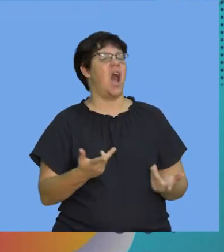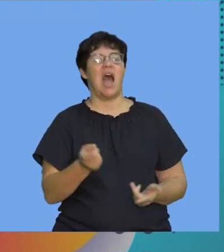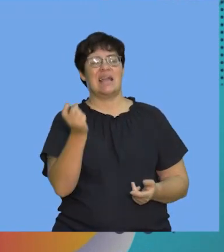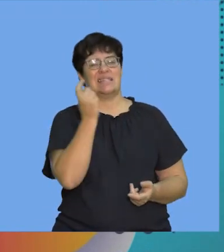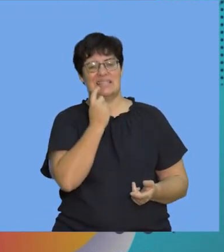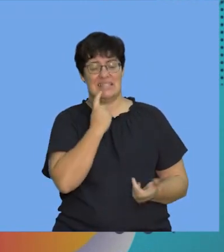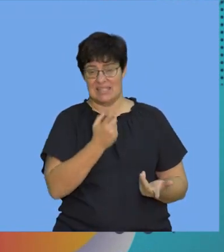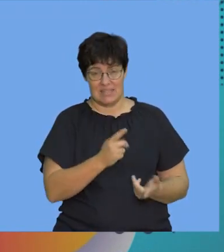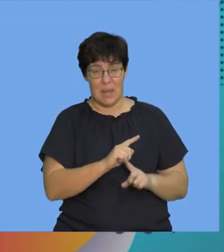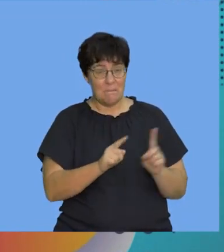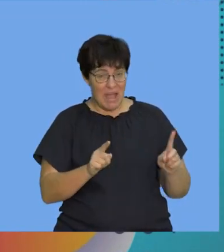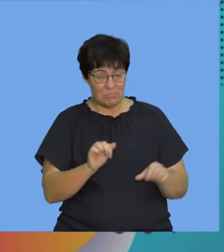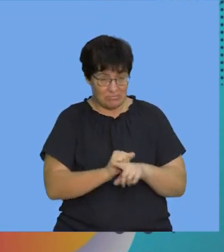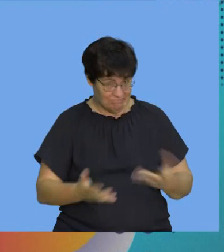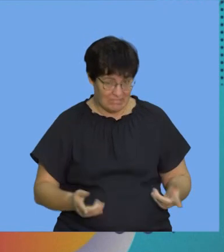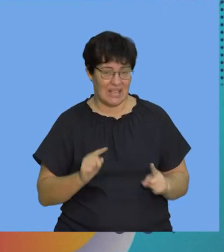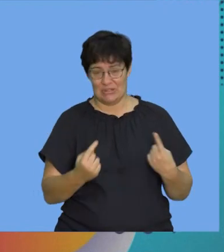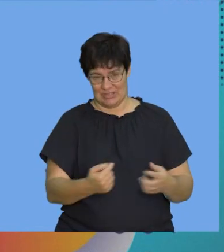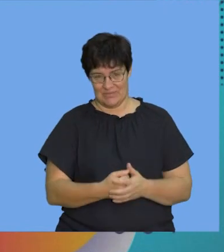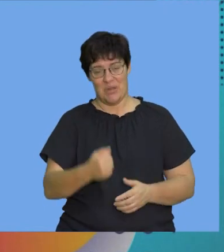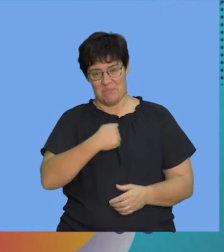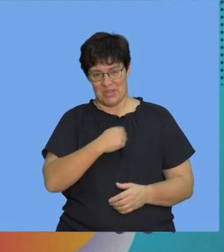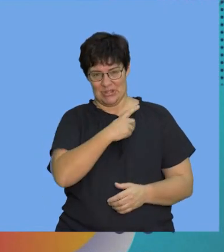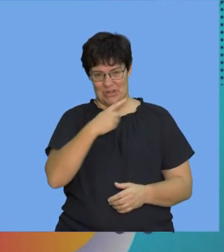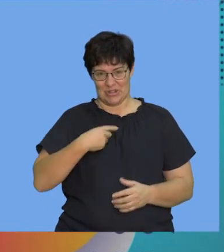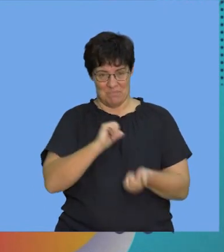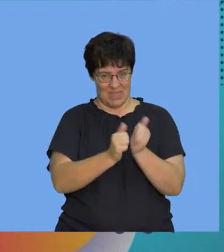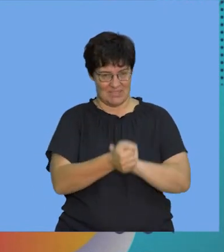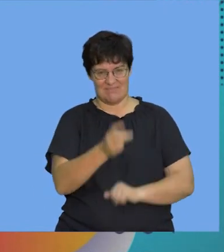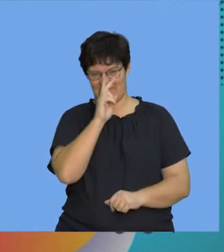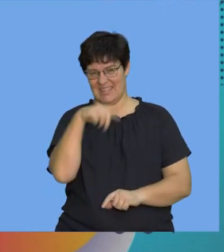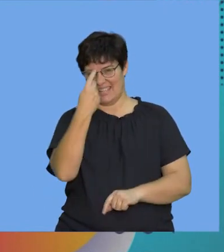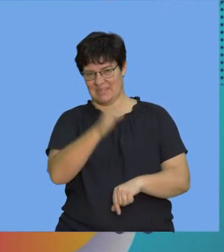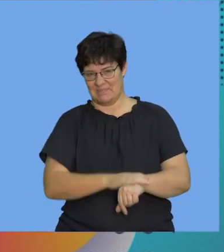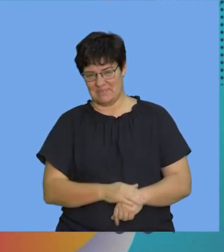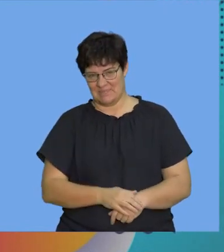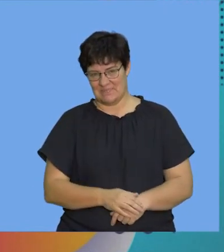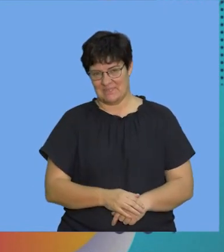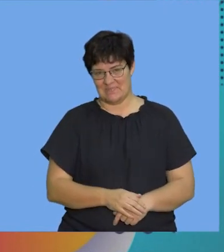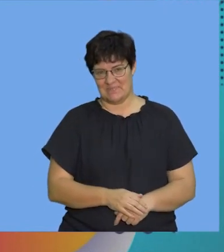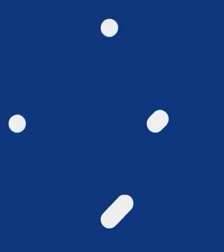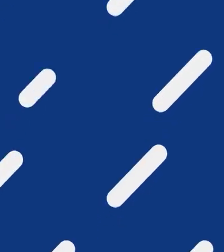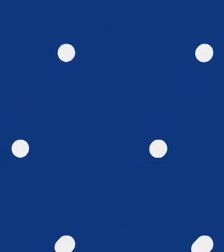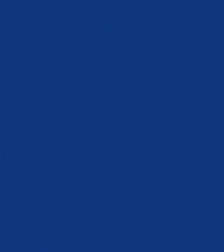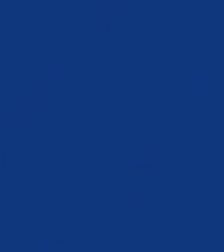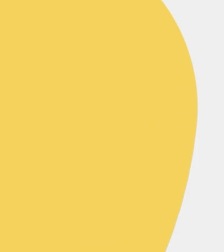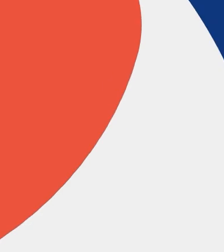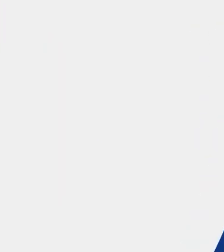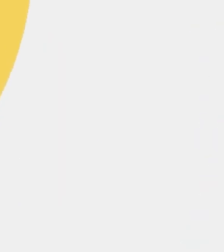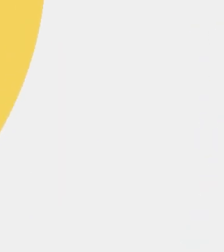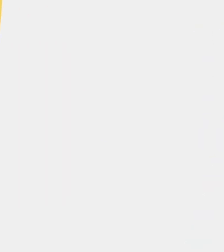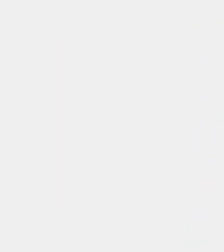you. From me, the Maths Doctor, until I see you next time.